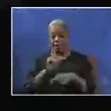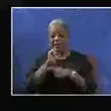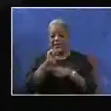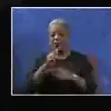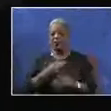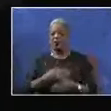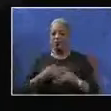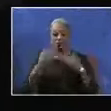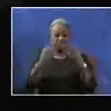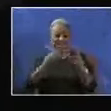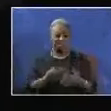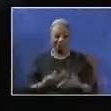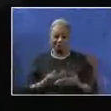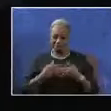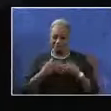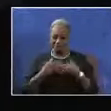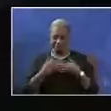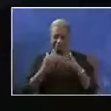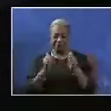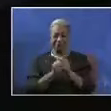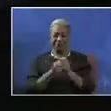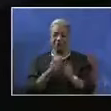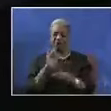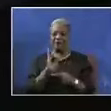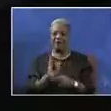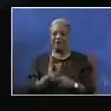in the Lord, because